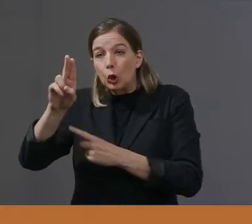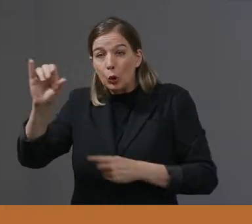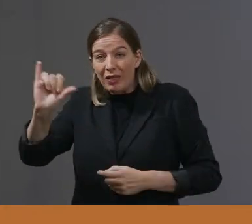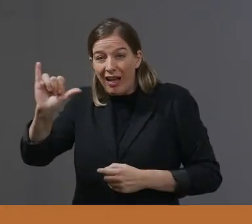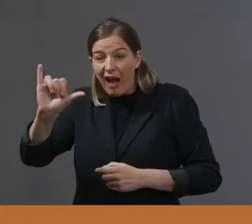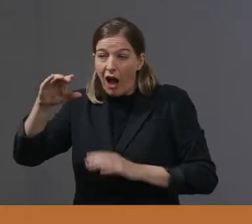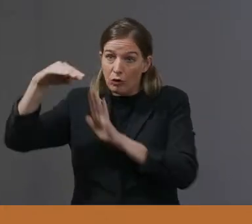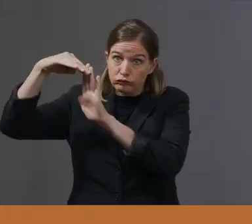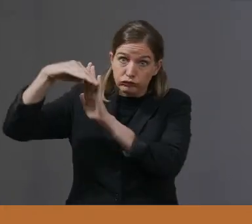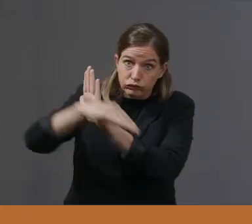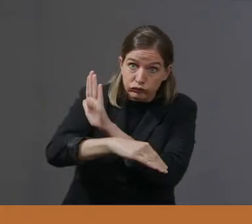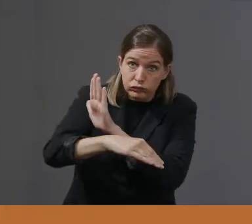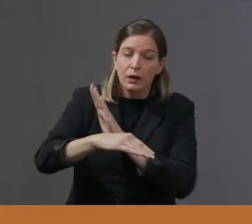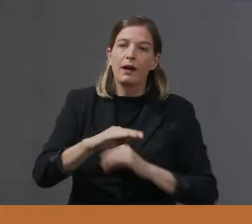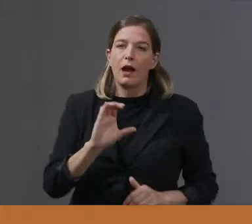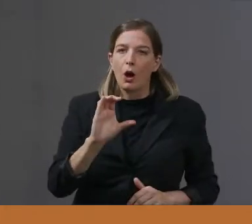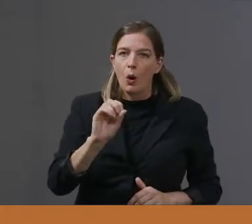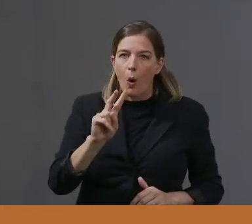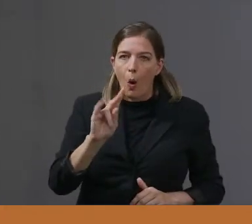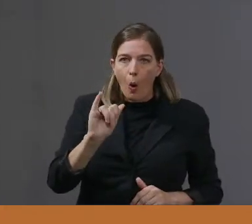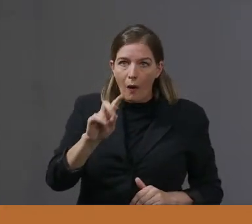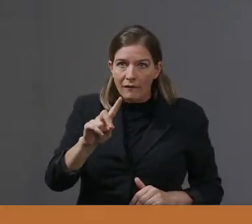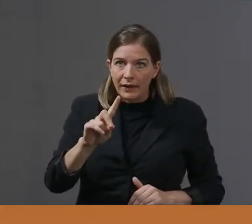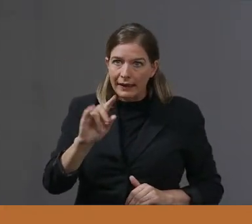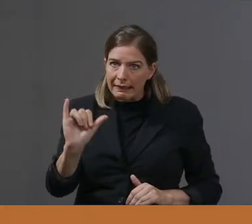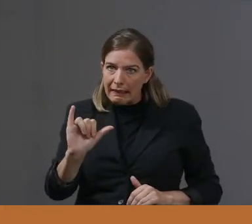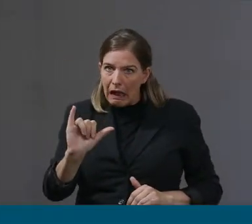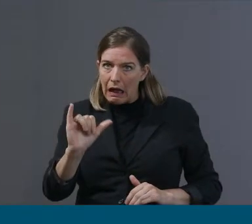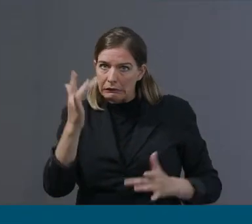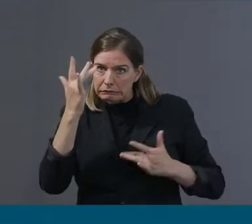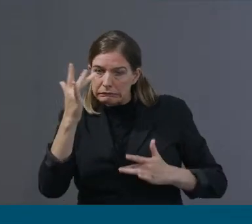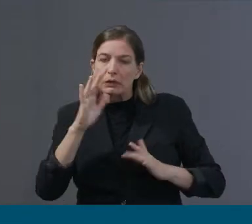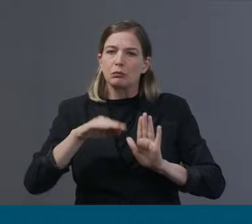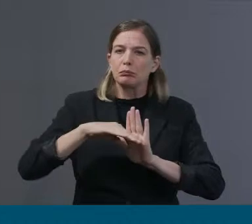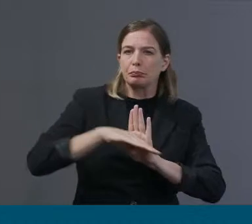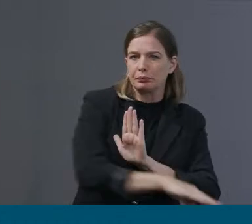downward trajectory of COVID-like cases.